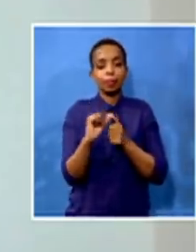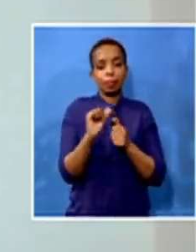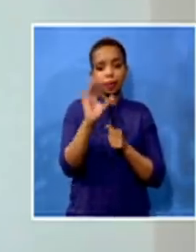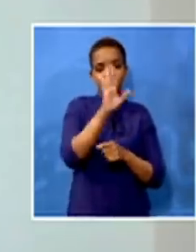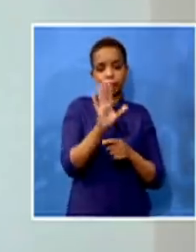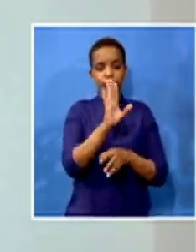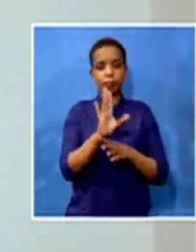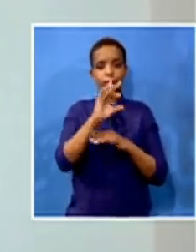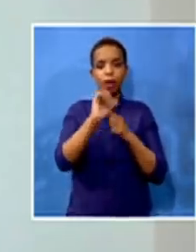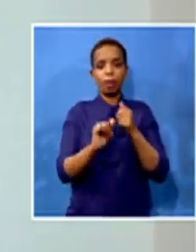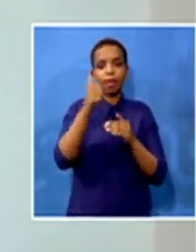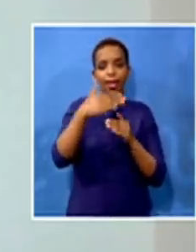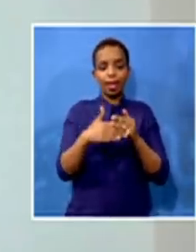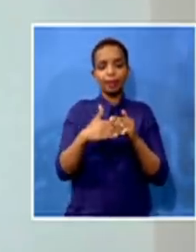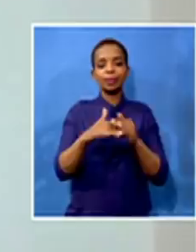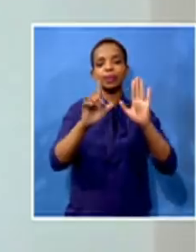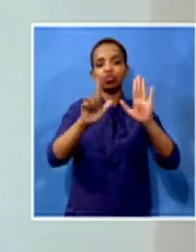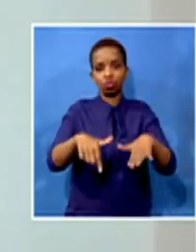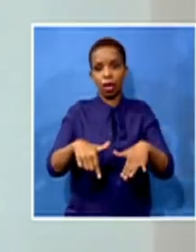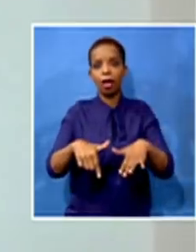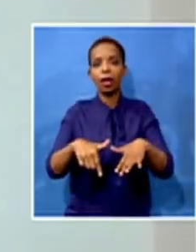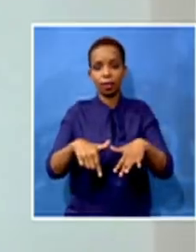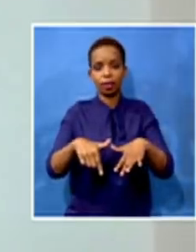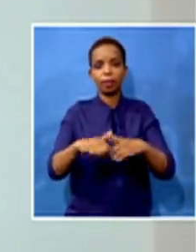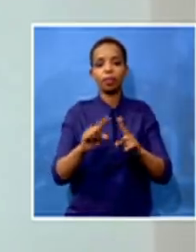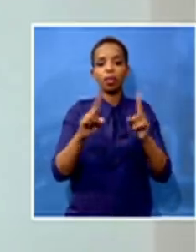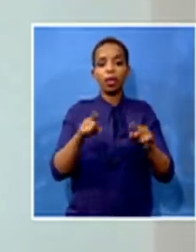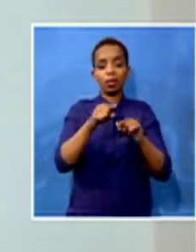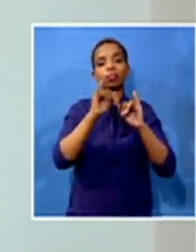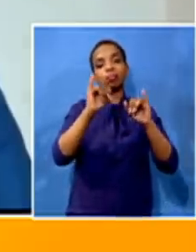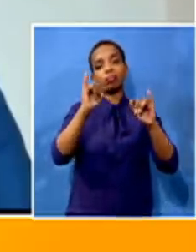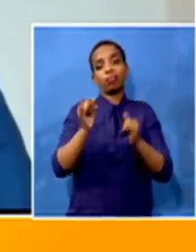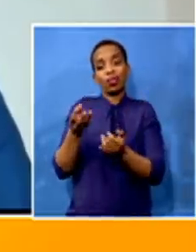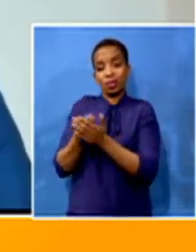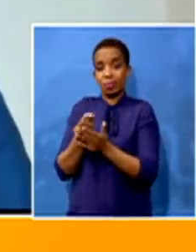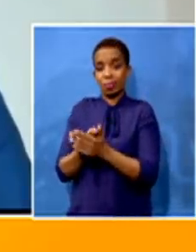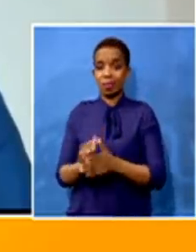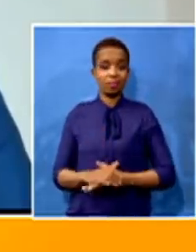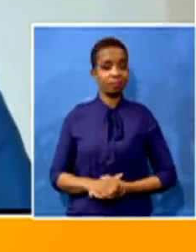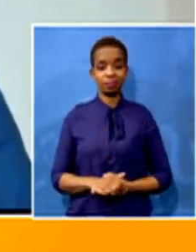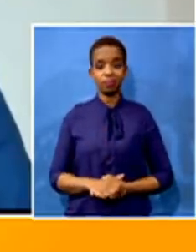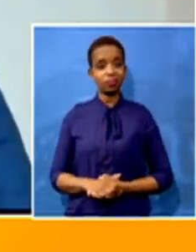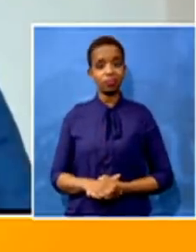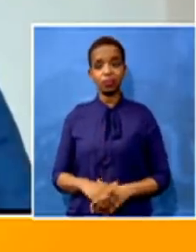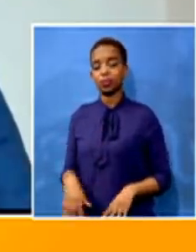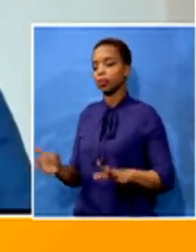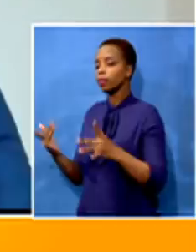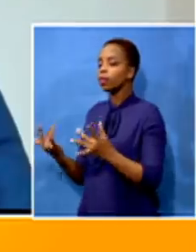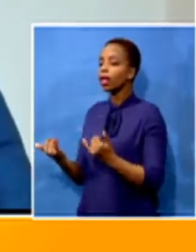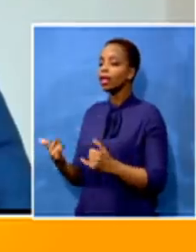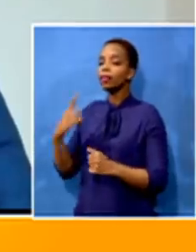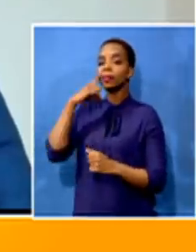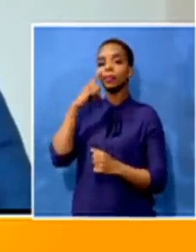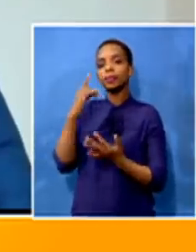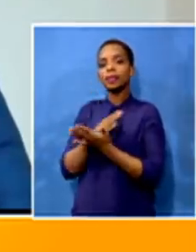too late. By that time, our economy would not be able to recover. Dr. Nyati, let's just zoom in on some of the statistics